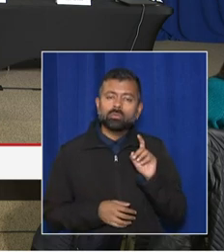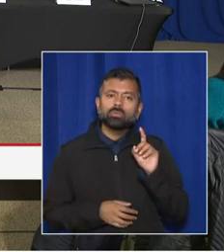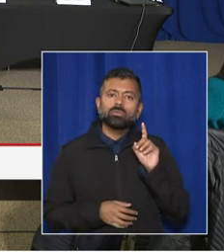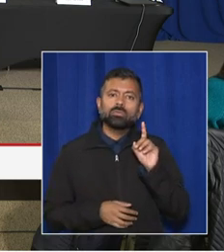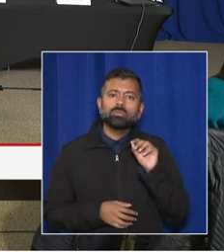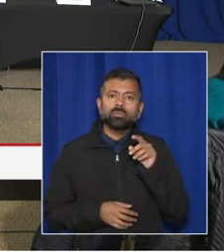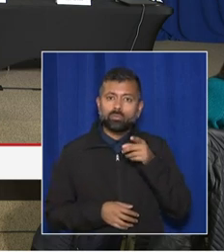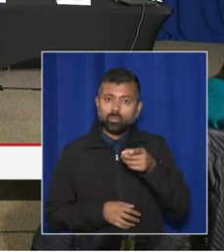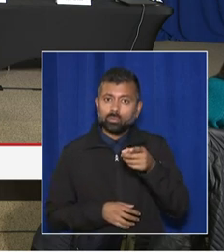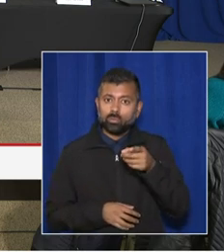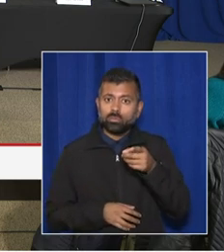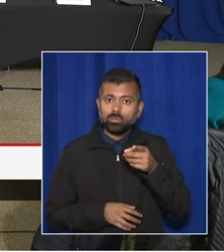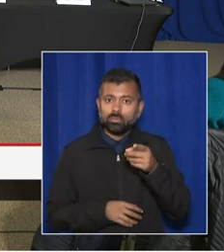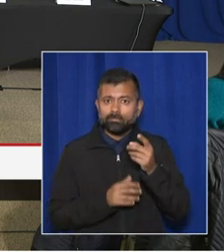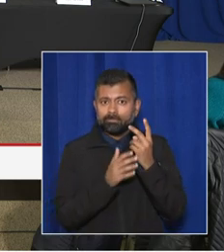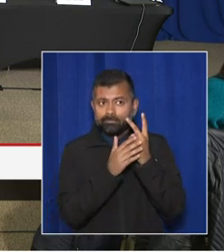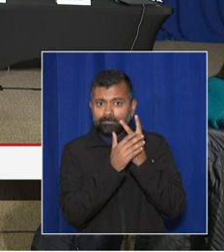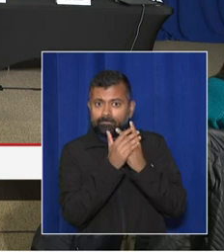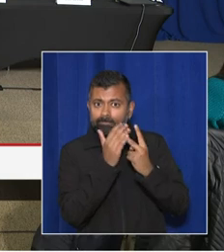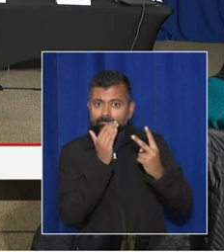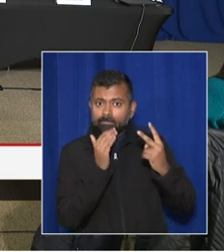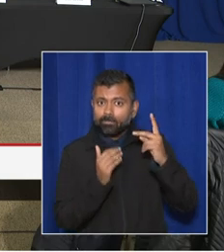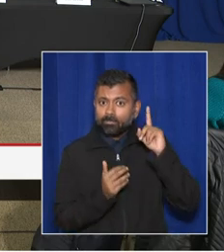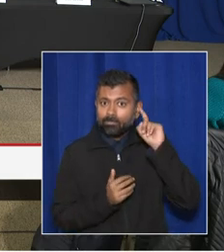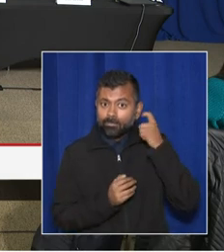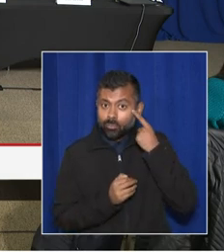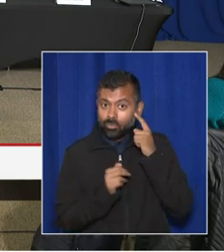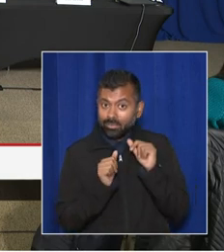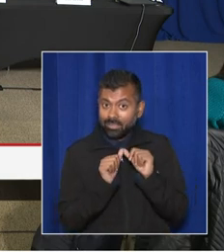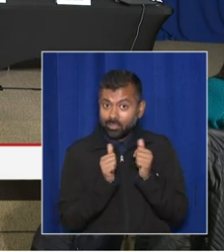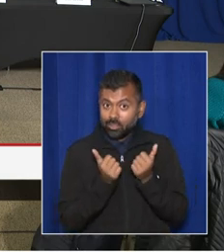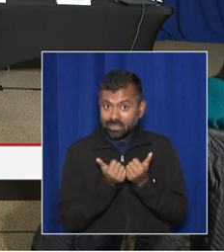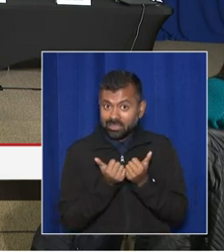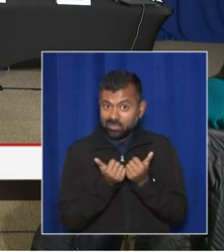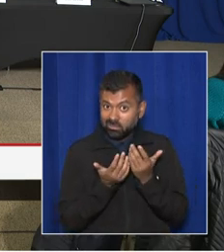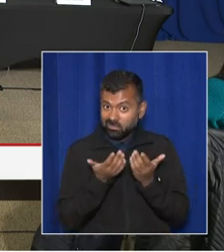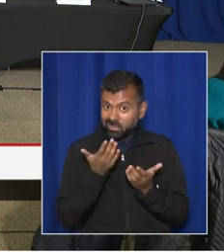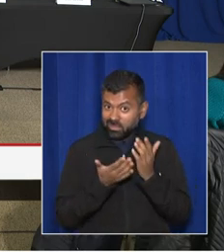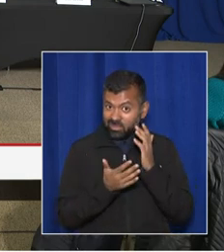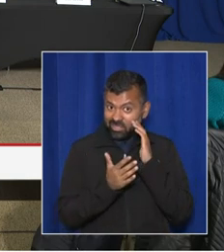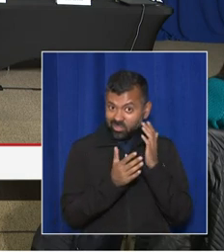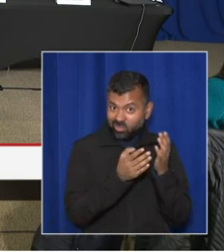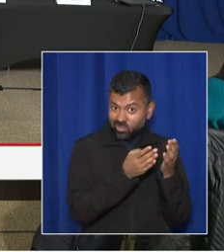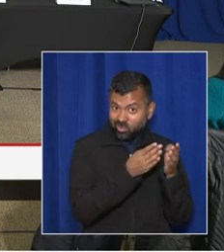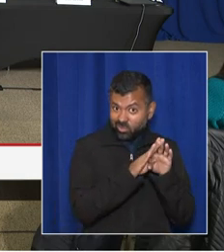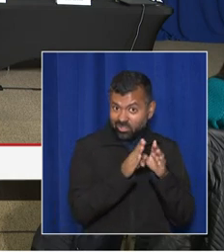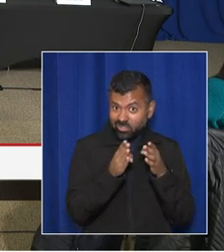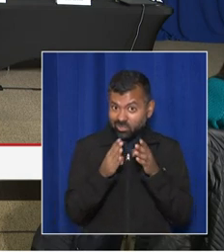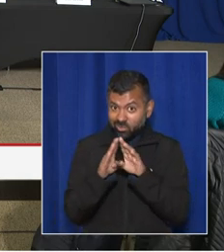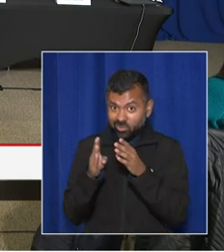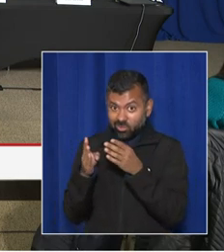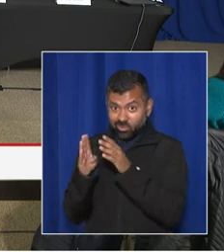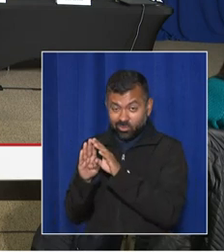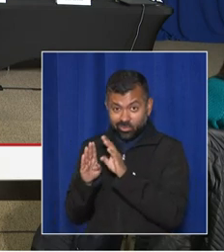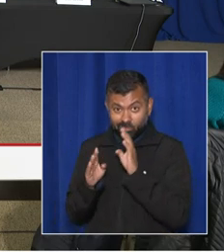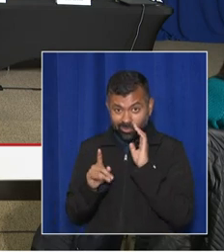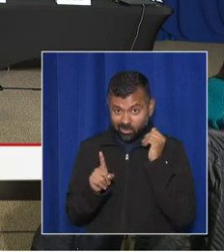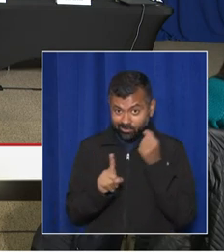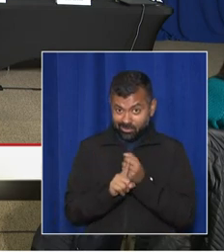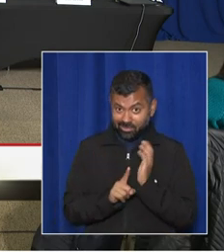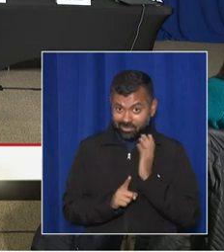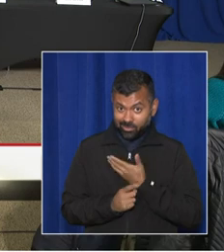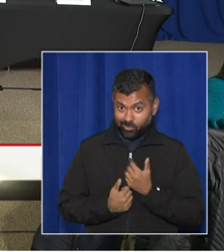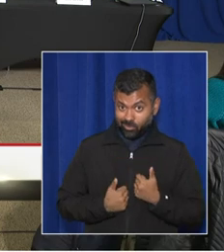federal agencies an impact on our young people's summer youth